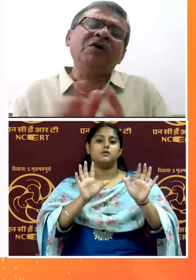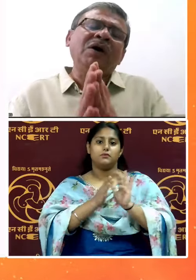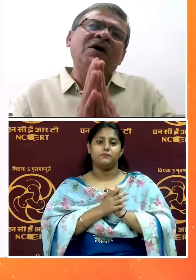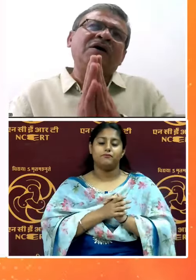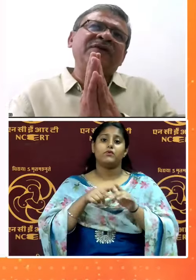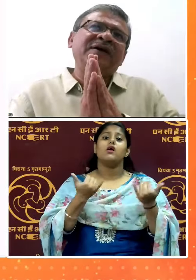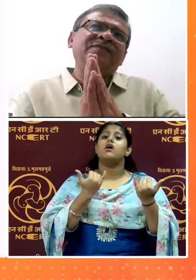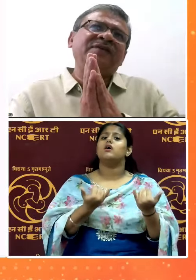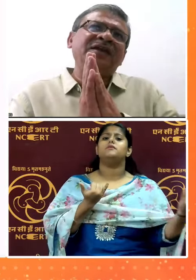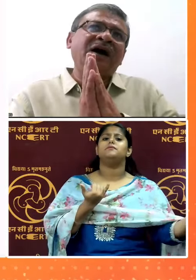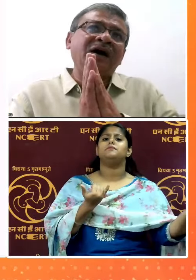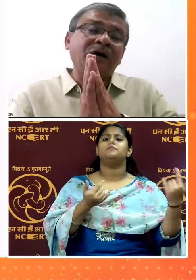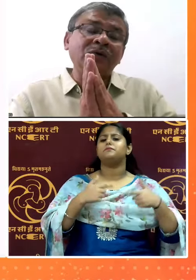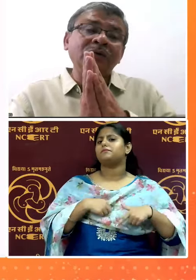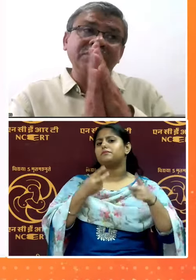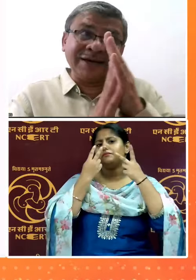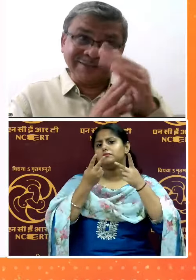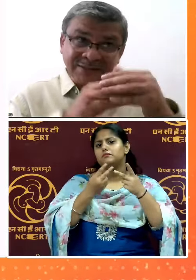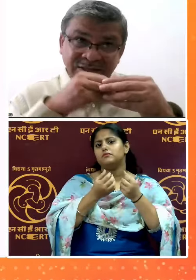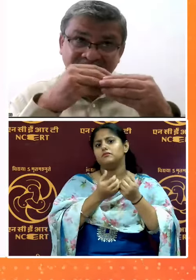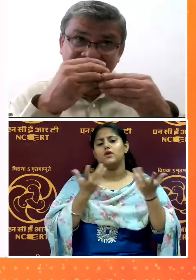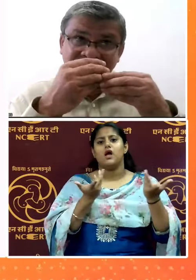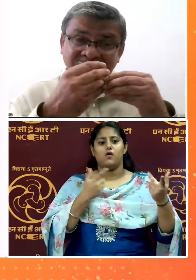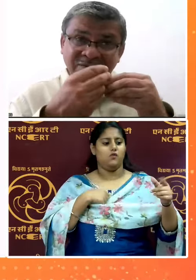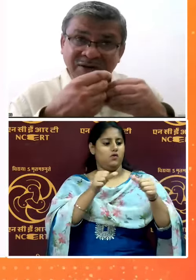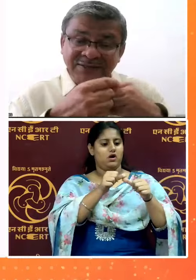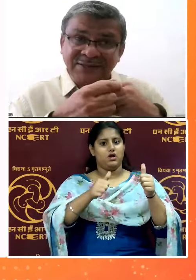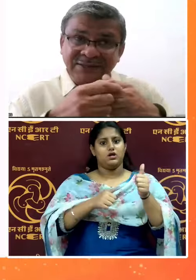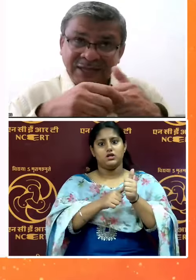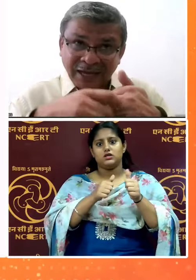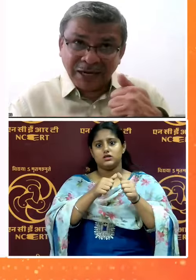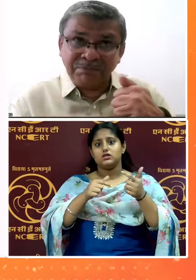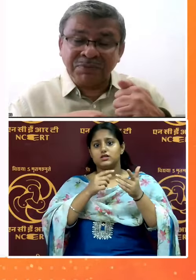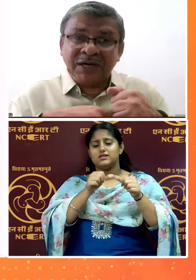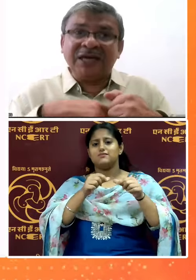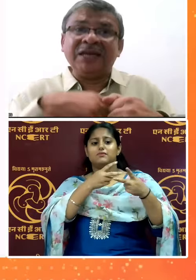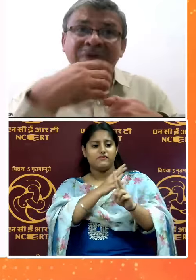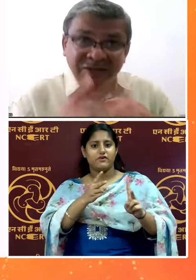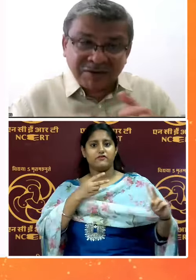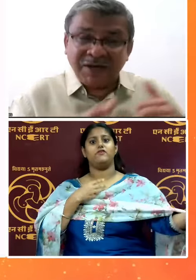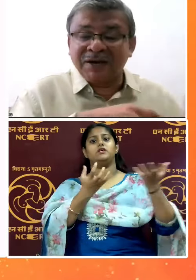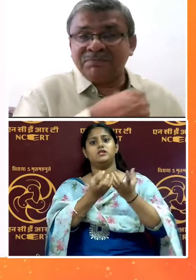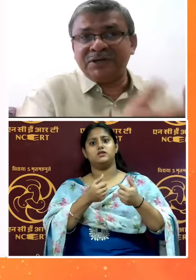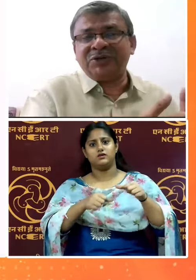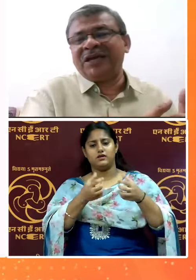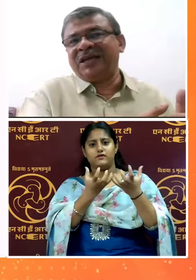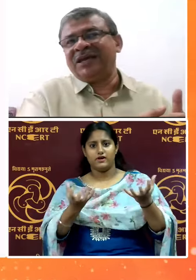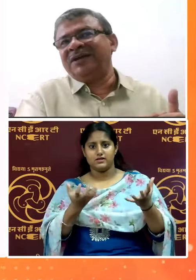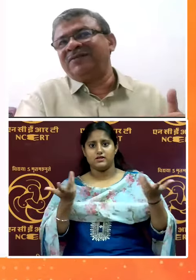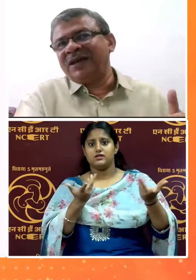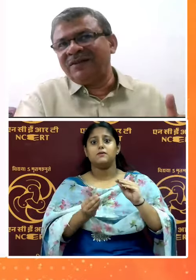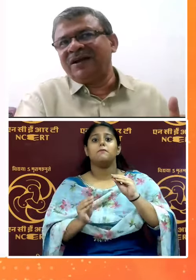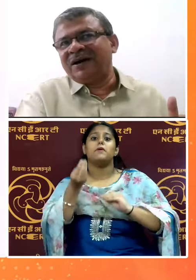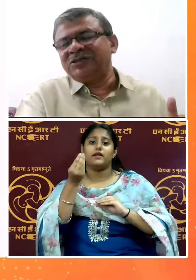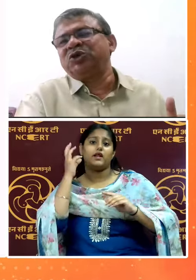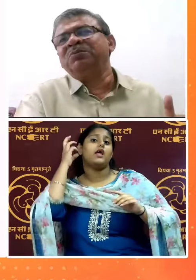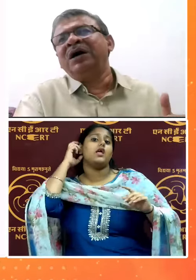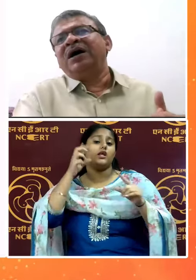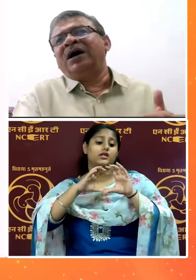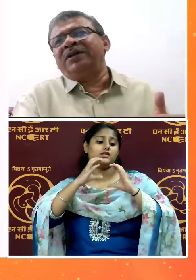So now we have seen how the assistive listening devices help in a better way compared to hearing aids in